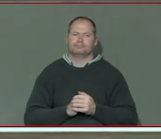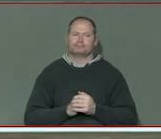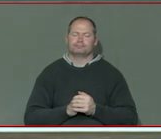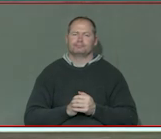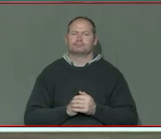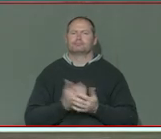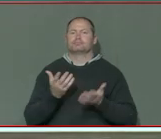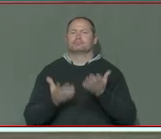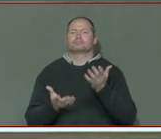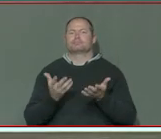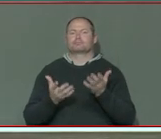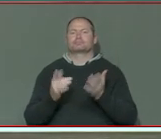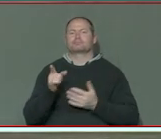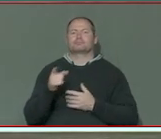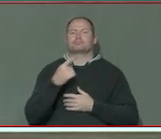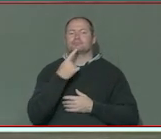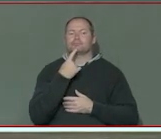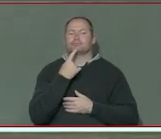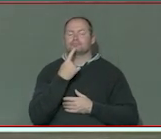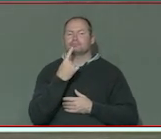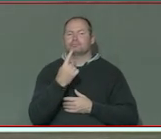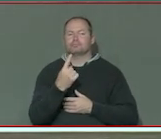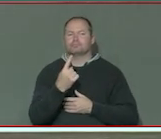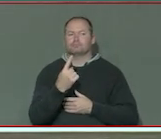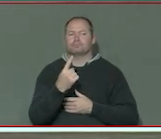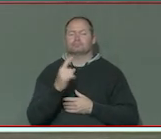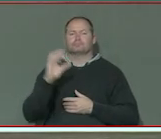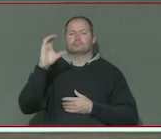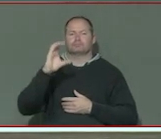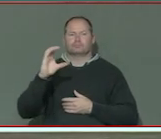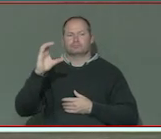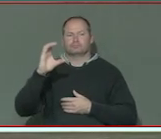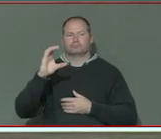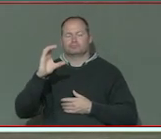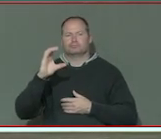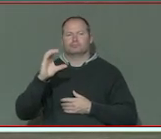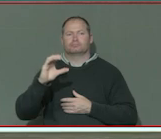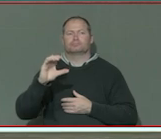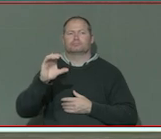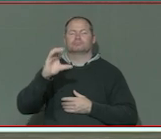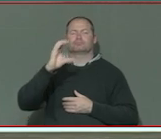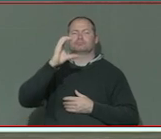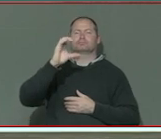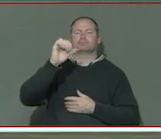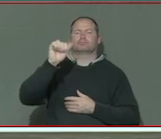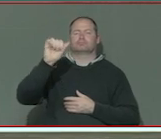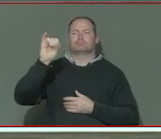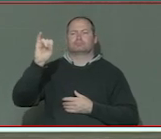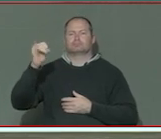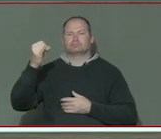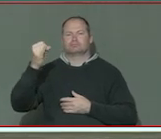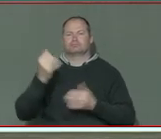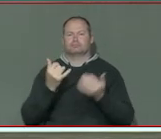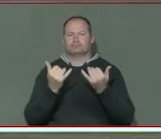Let's say they said this creditors allowance journal, the CAJ, was